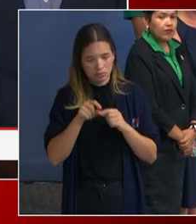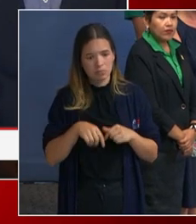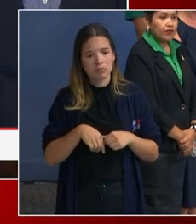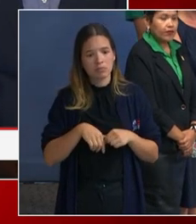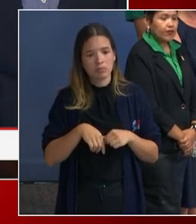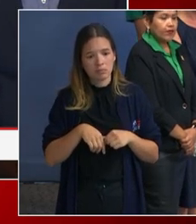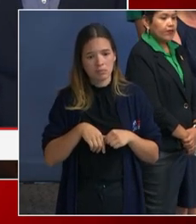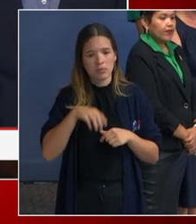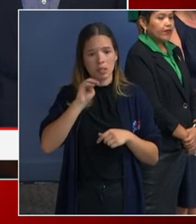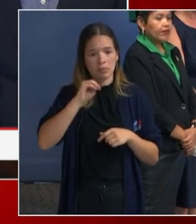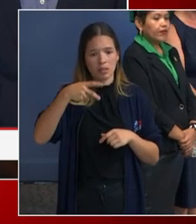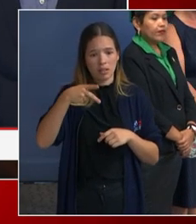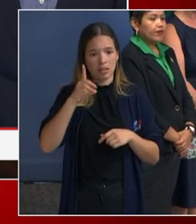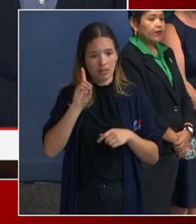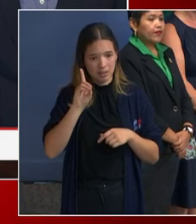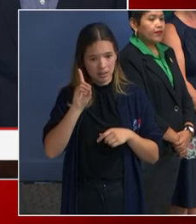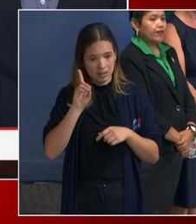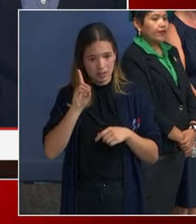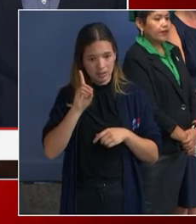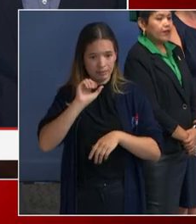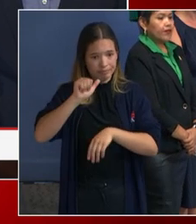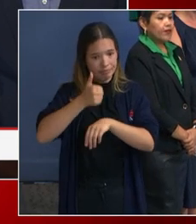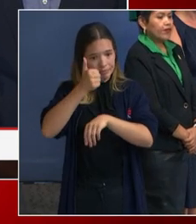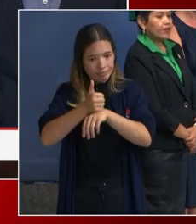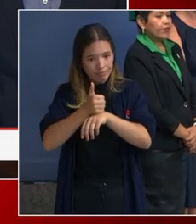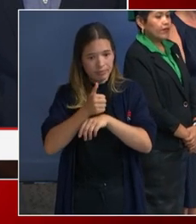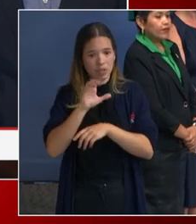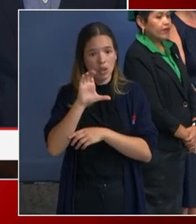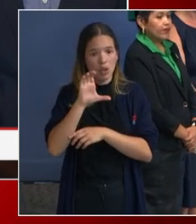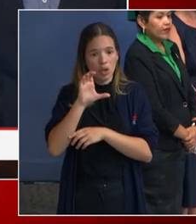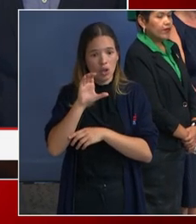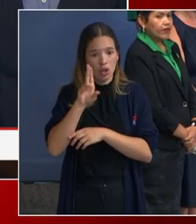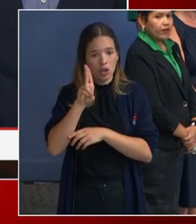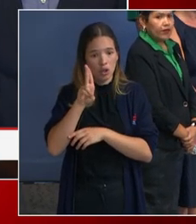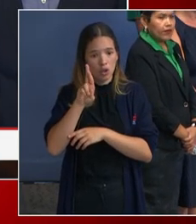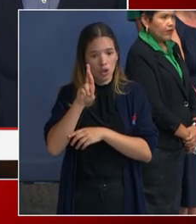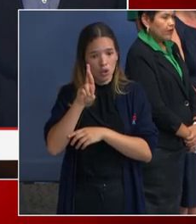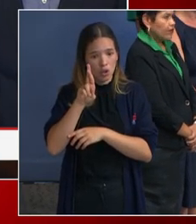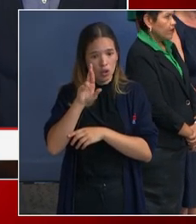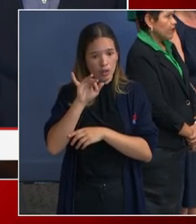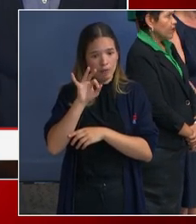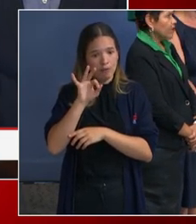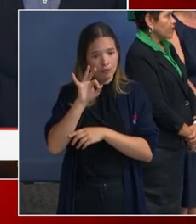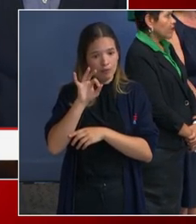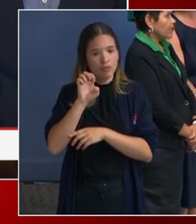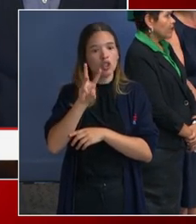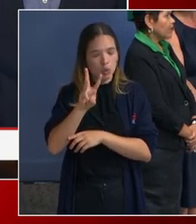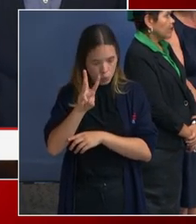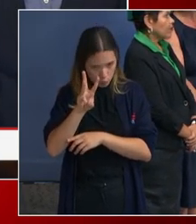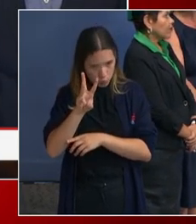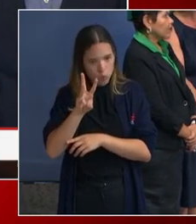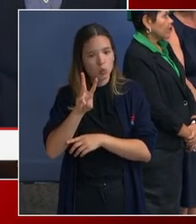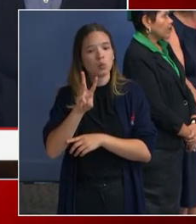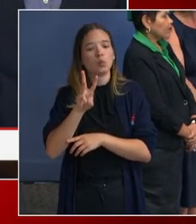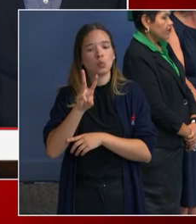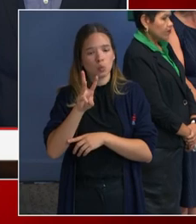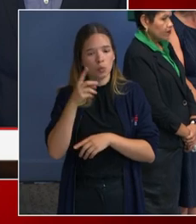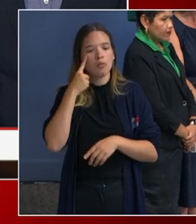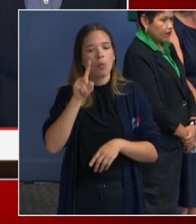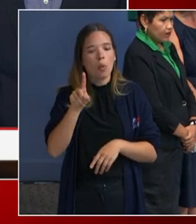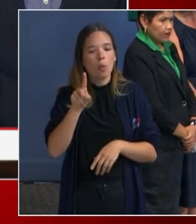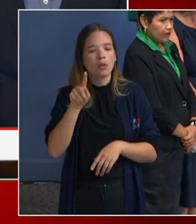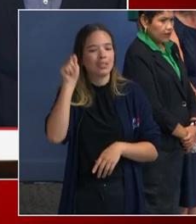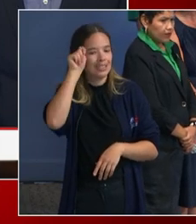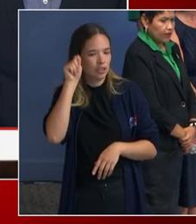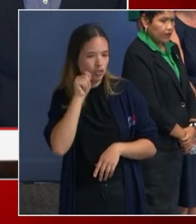for juveniles. And so I'm wondering why, and you started this in last month, I'm wondering why not